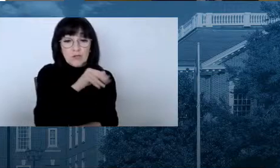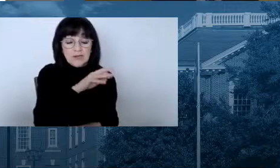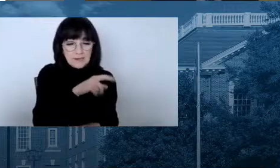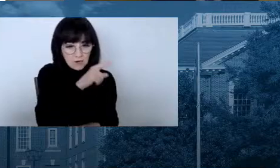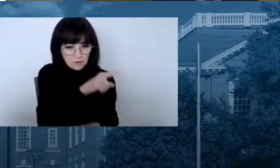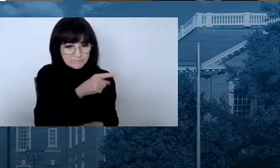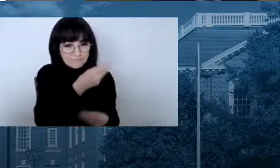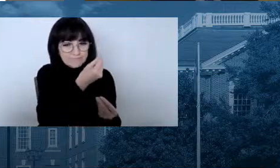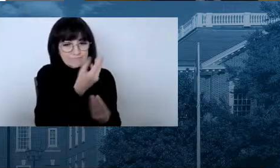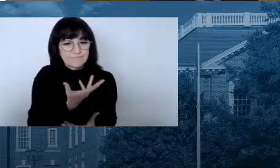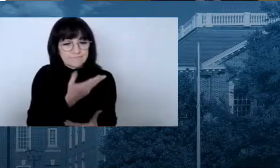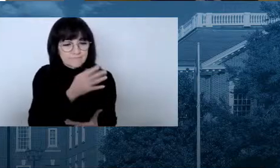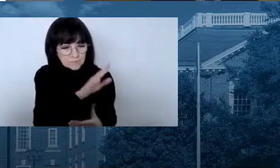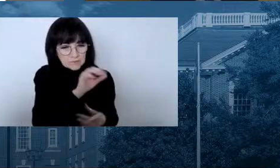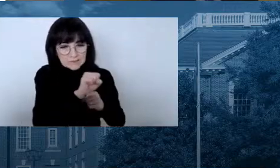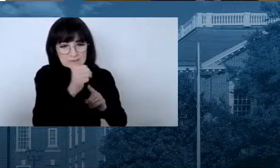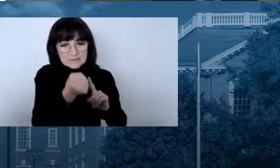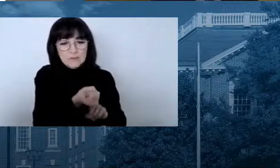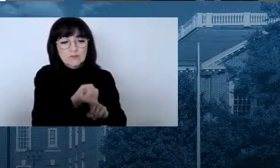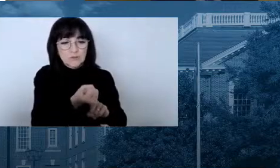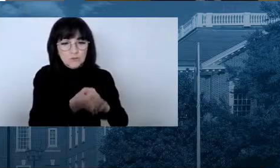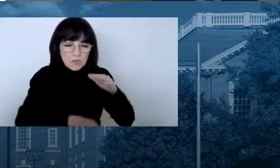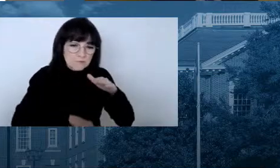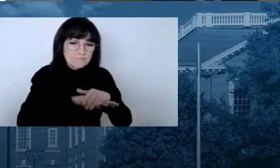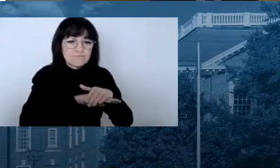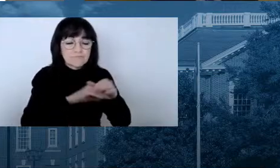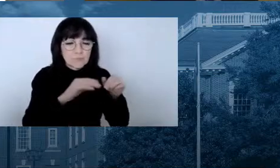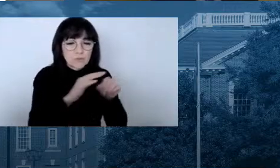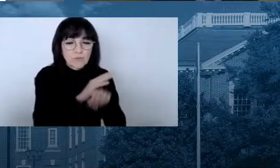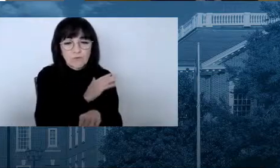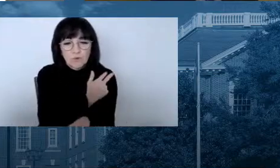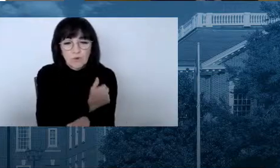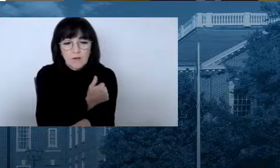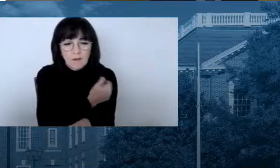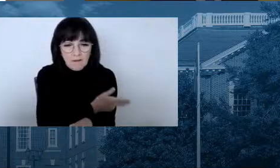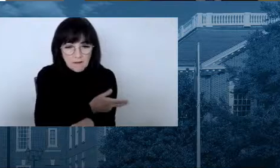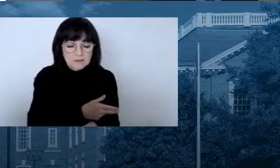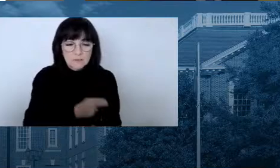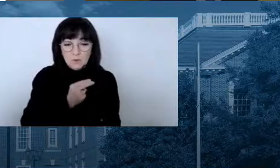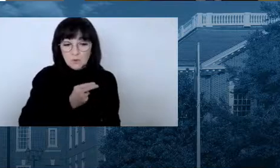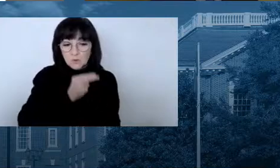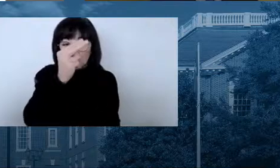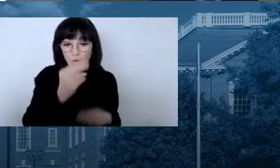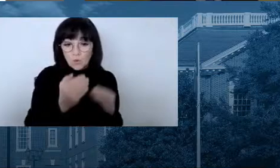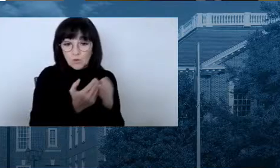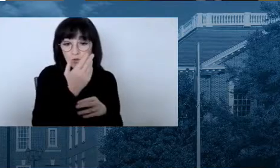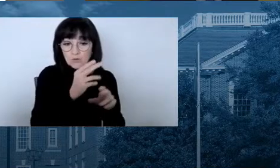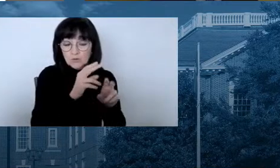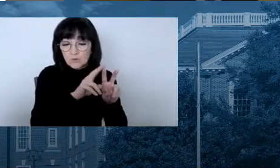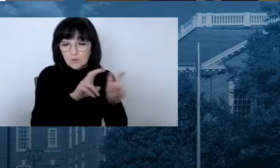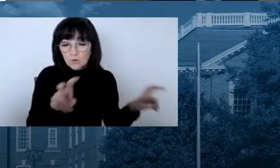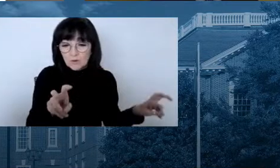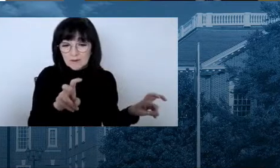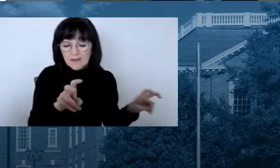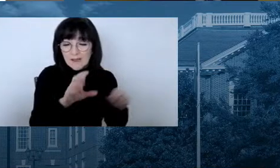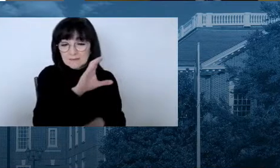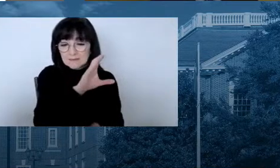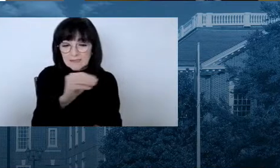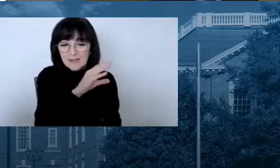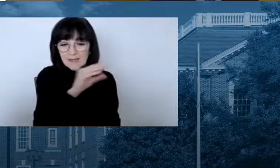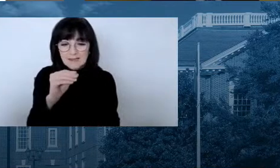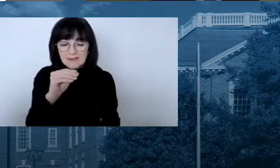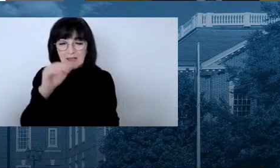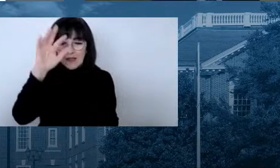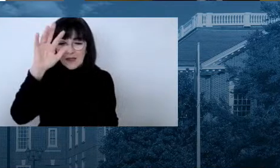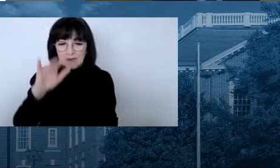the situation in all of our hospitals, from northern Newcastle County to the Maryland line in Sussex